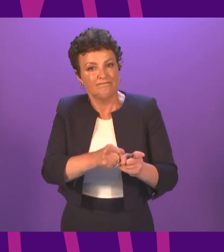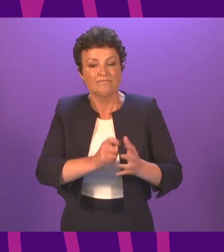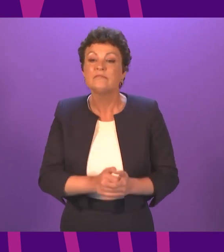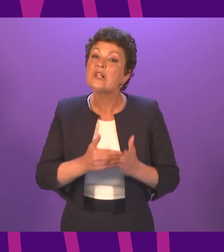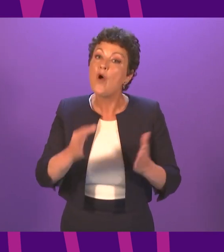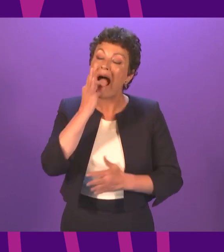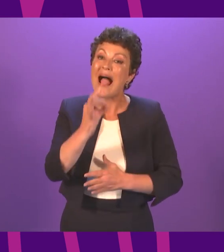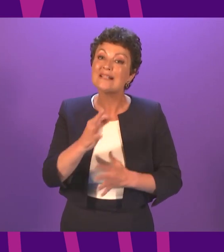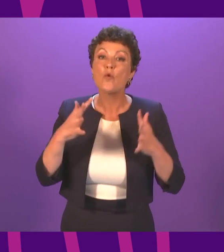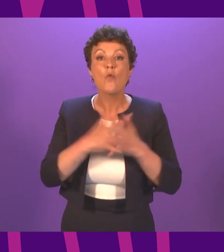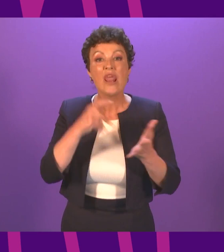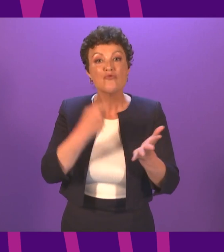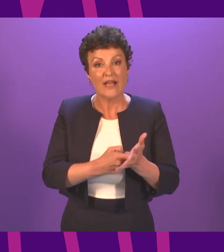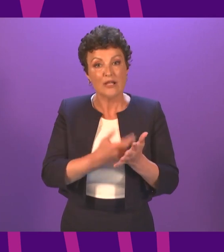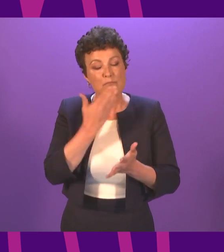Willie Rennie.